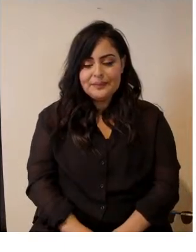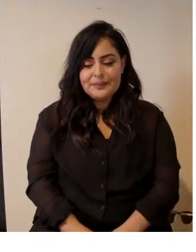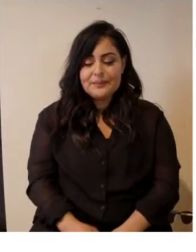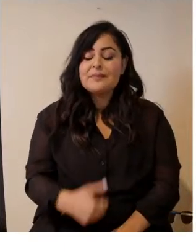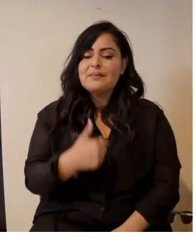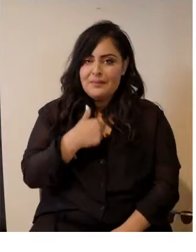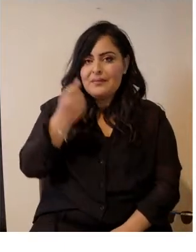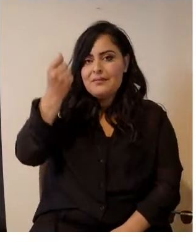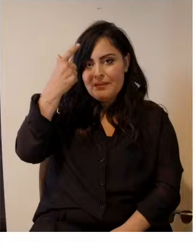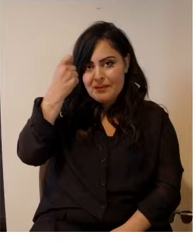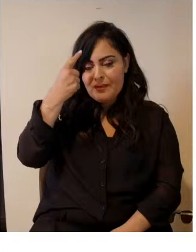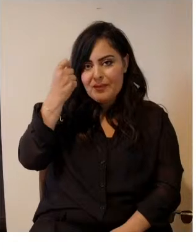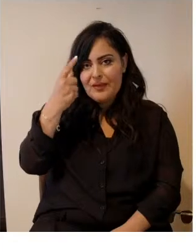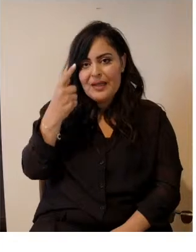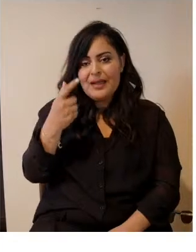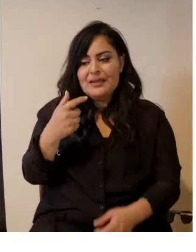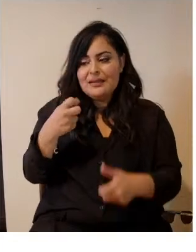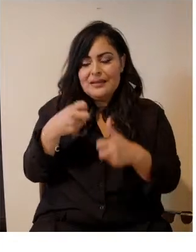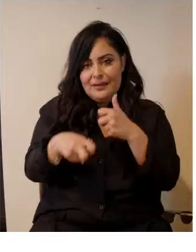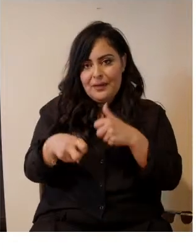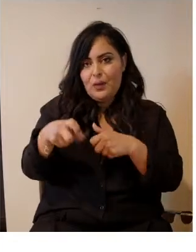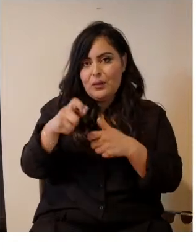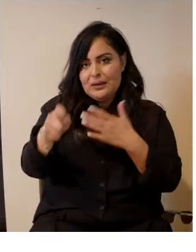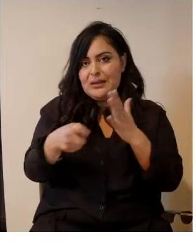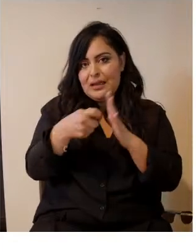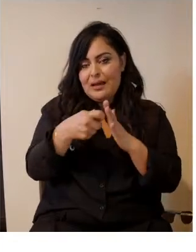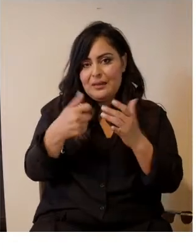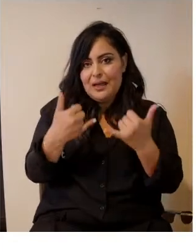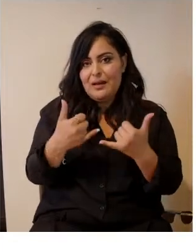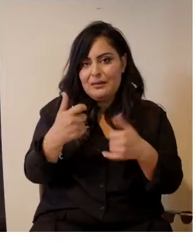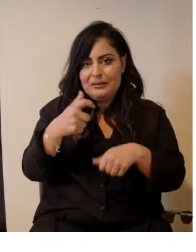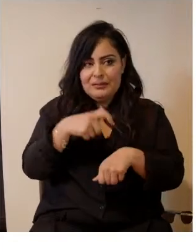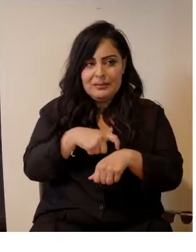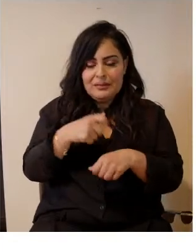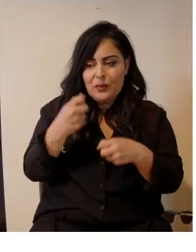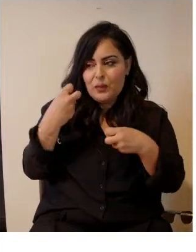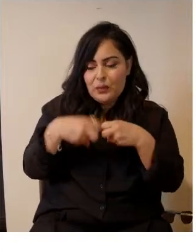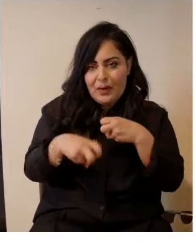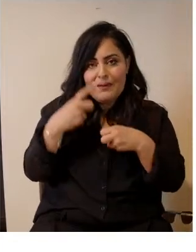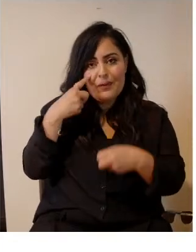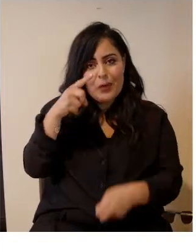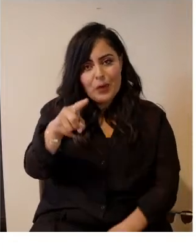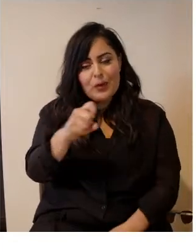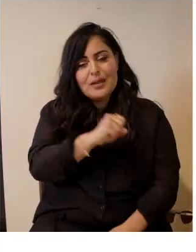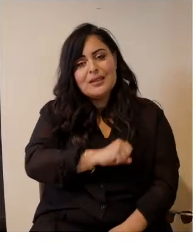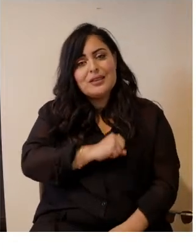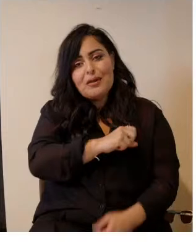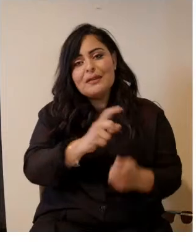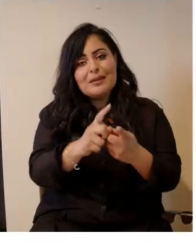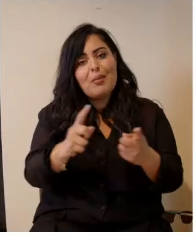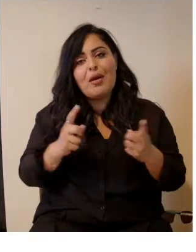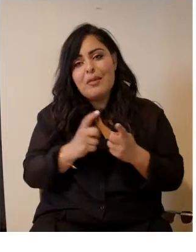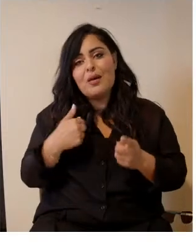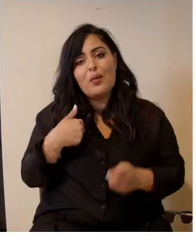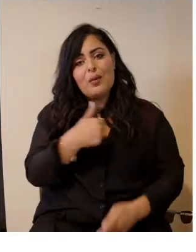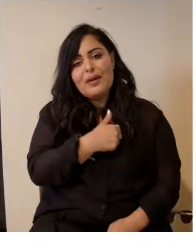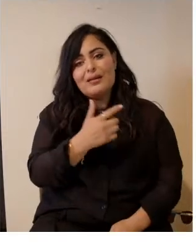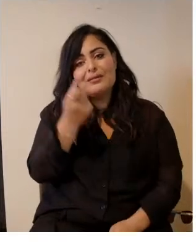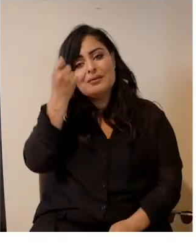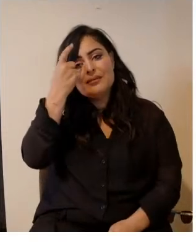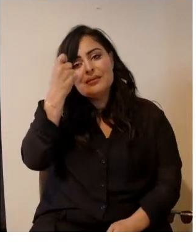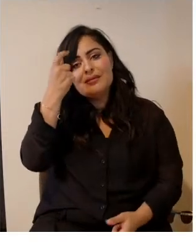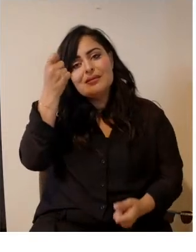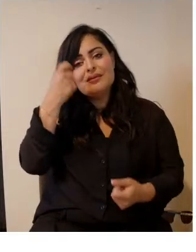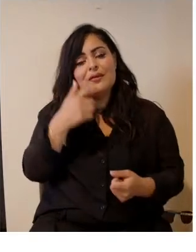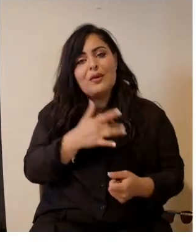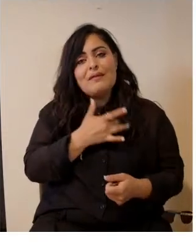I understand this is some trying times. And at the Sheriff's Department, we really feel for everyone that's dealing